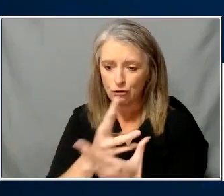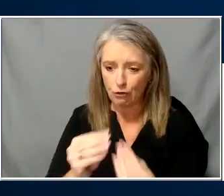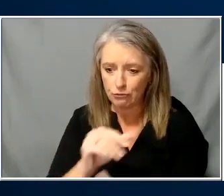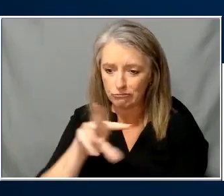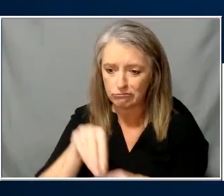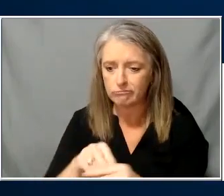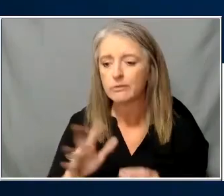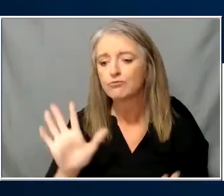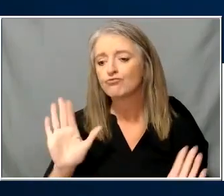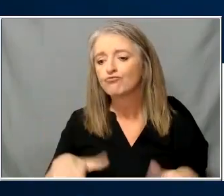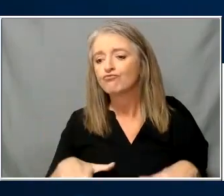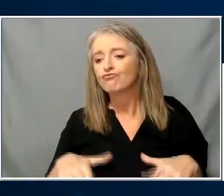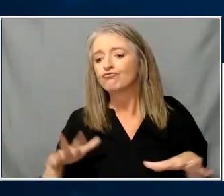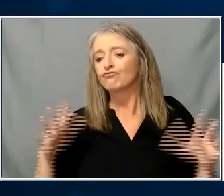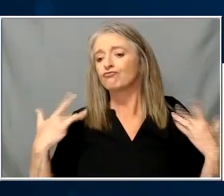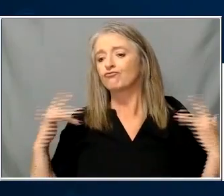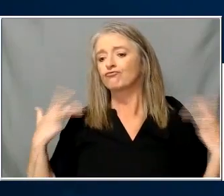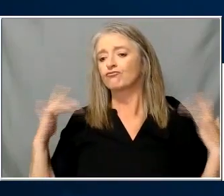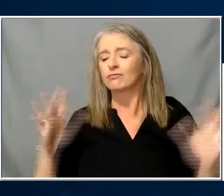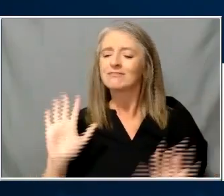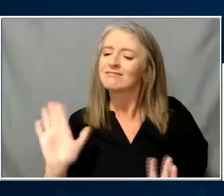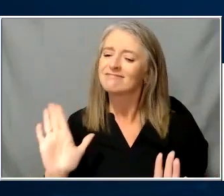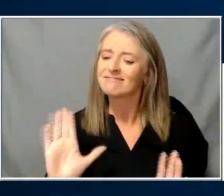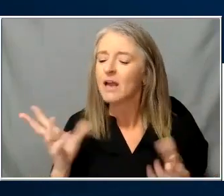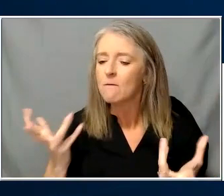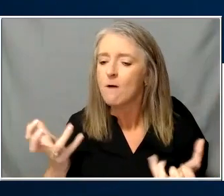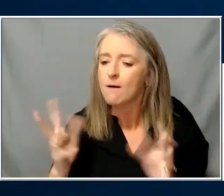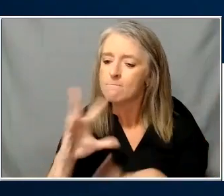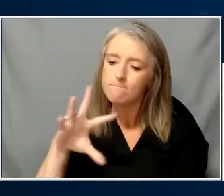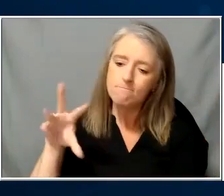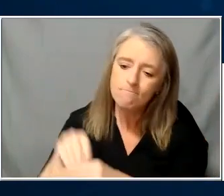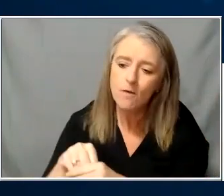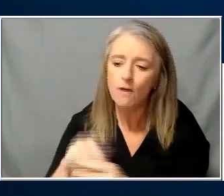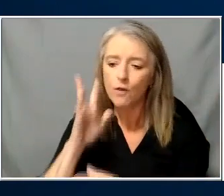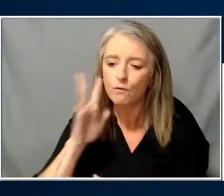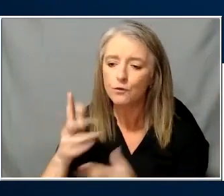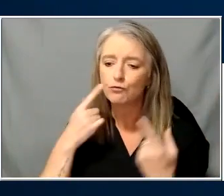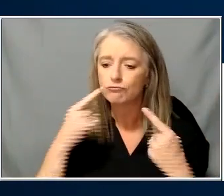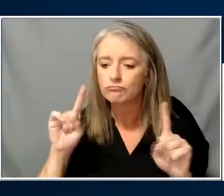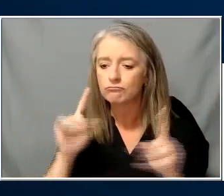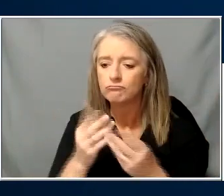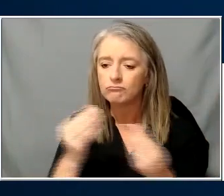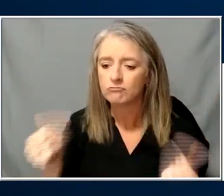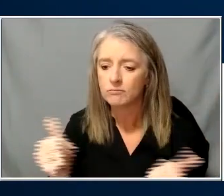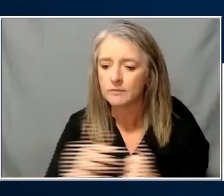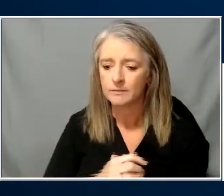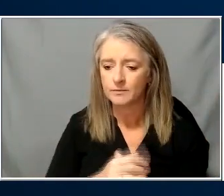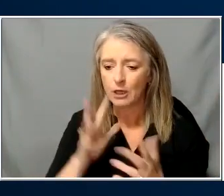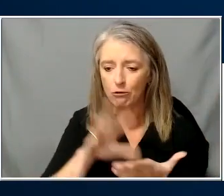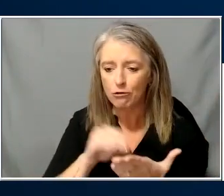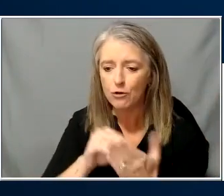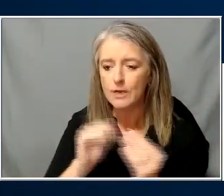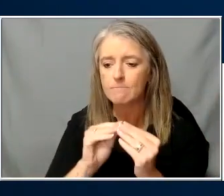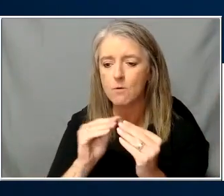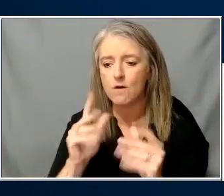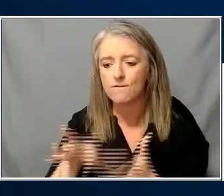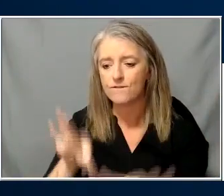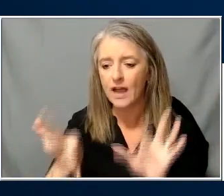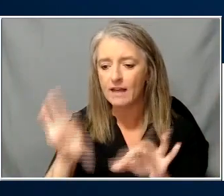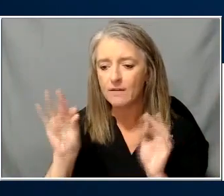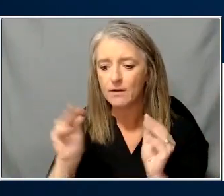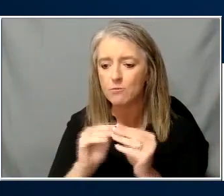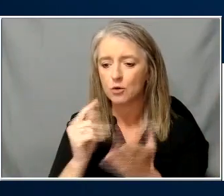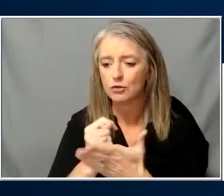by, and you want to be part of the future solution when it comes to breast cancer and learning more about it and trying to find those treatments. So tell us about the